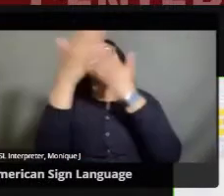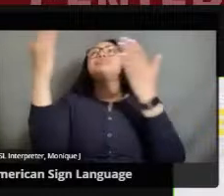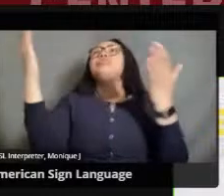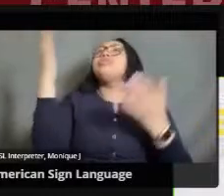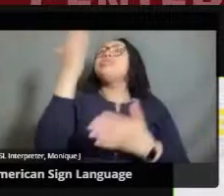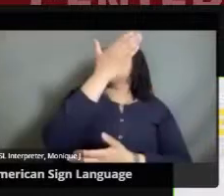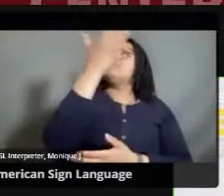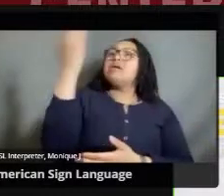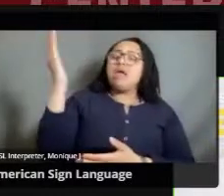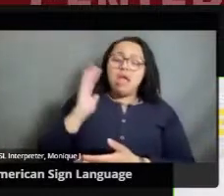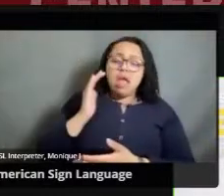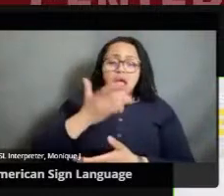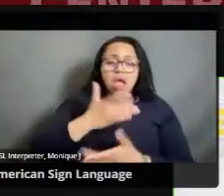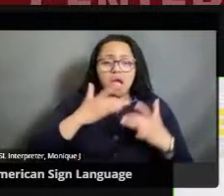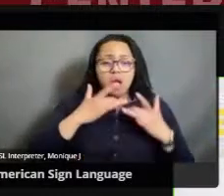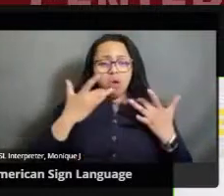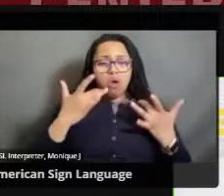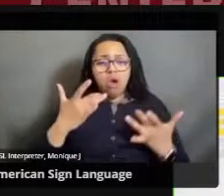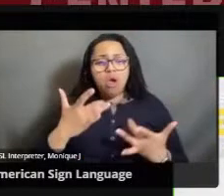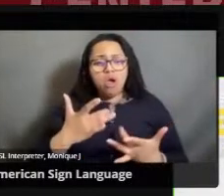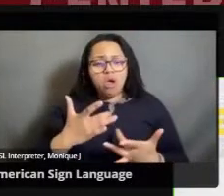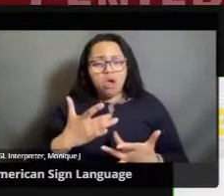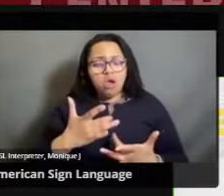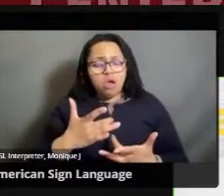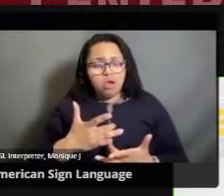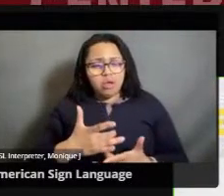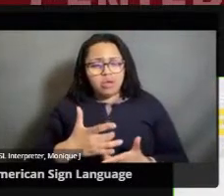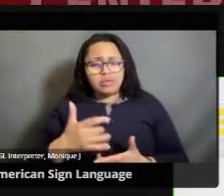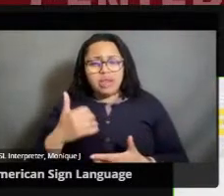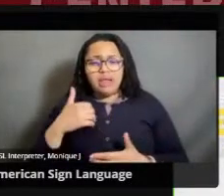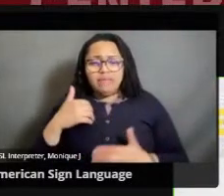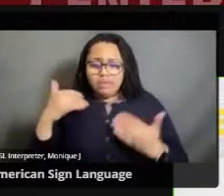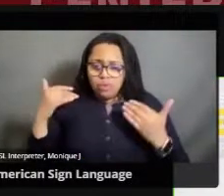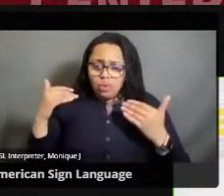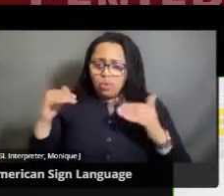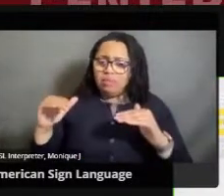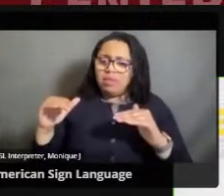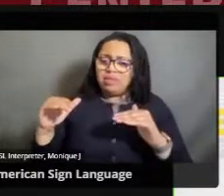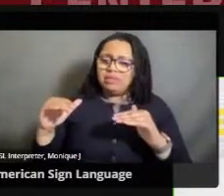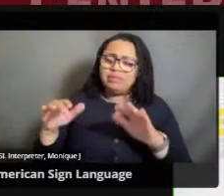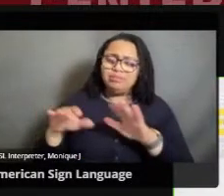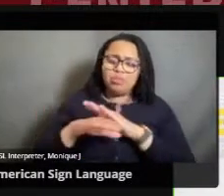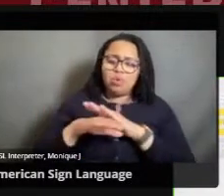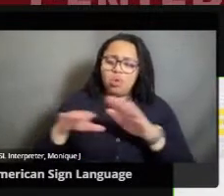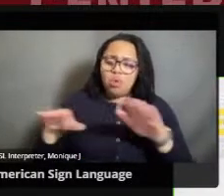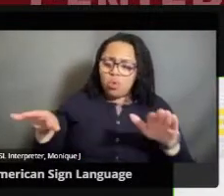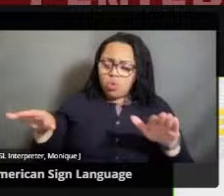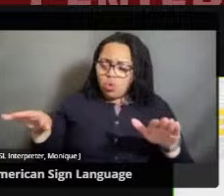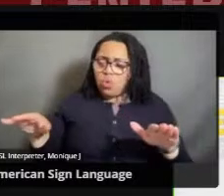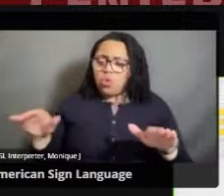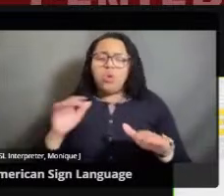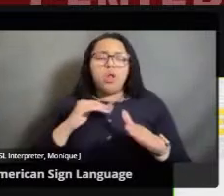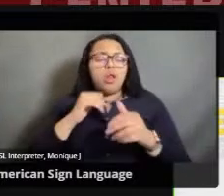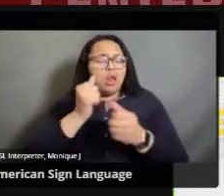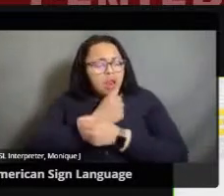borders, may love conquer all. We will march together as